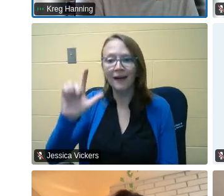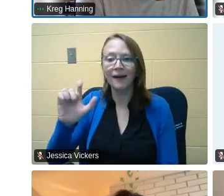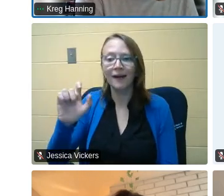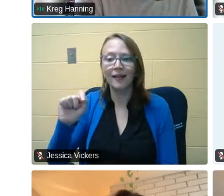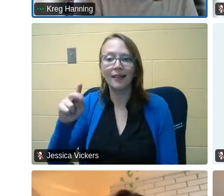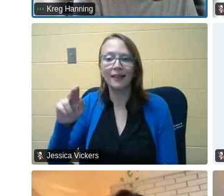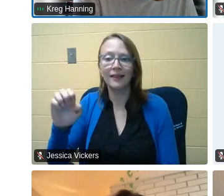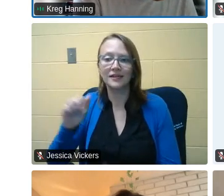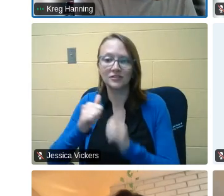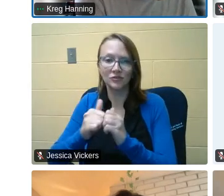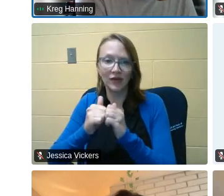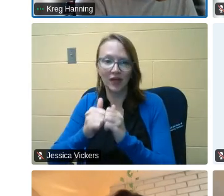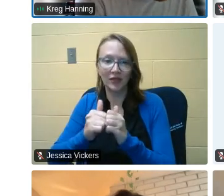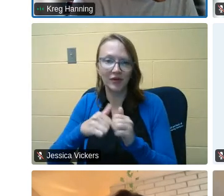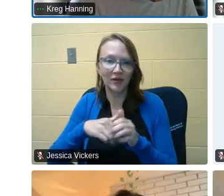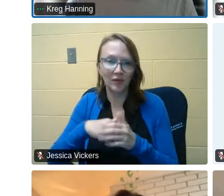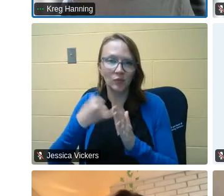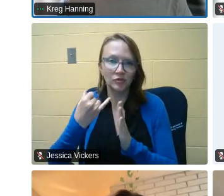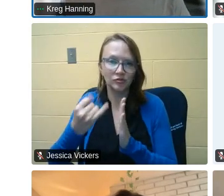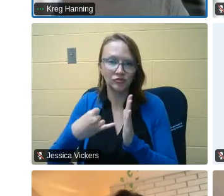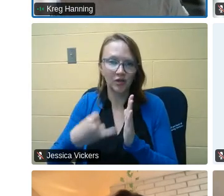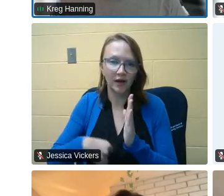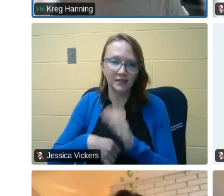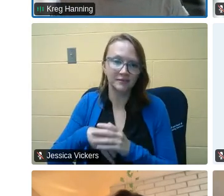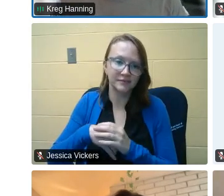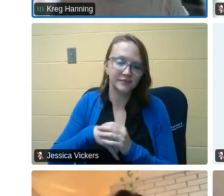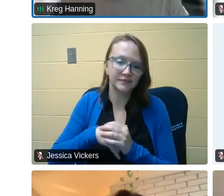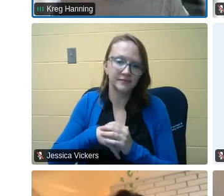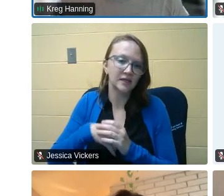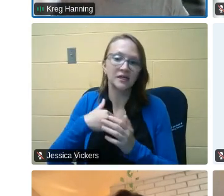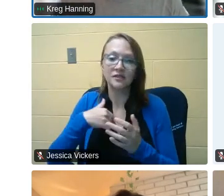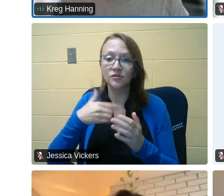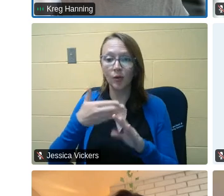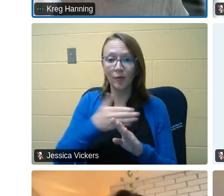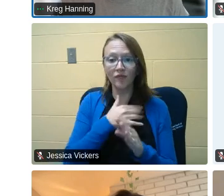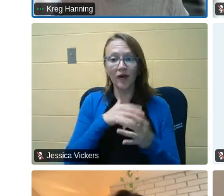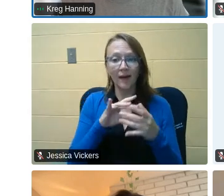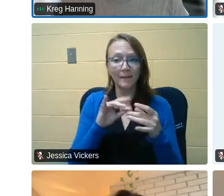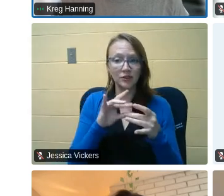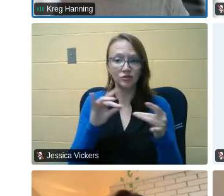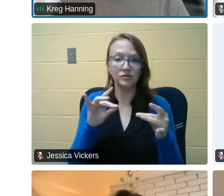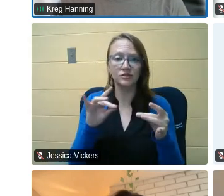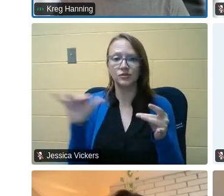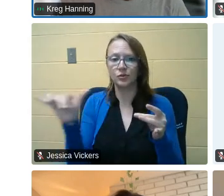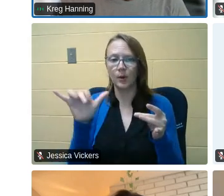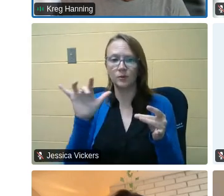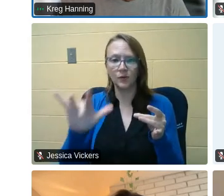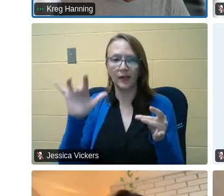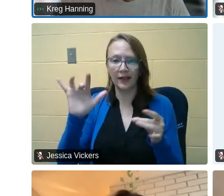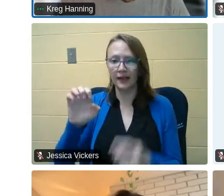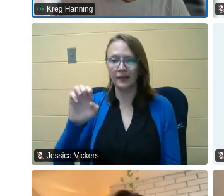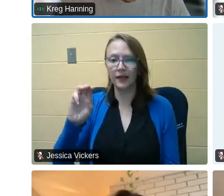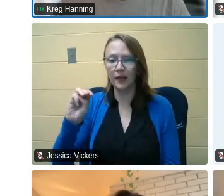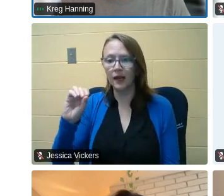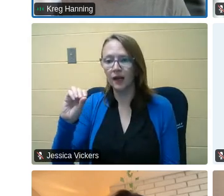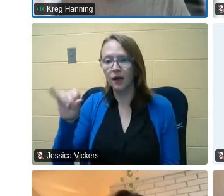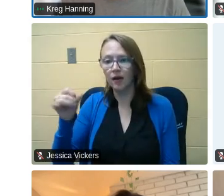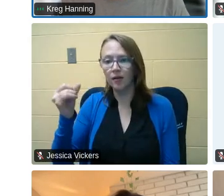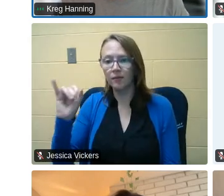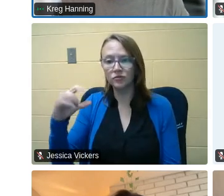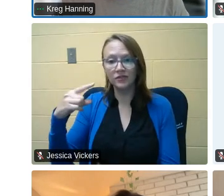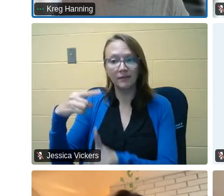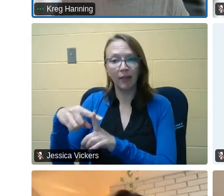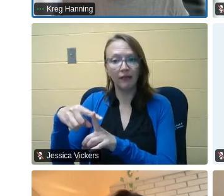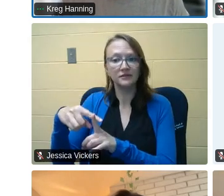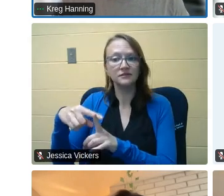draw. It doesn't have to have any particular shape. So I mentioned earlier, you can also click the emoji plus here to add a sprite. So that's what I'm going to do